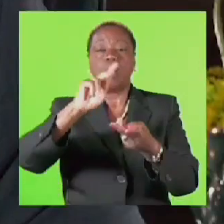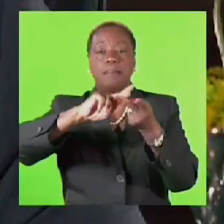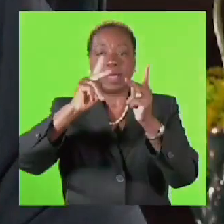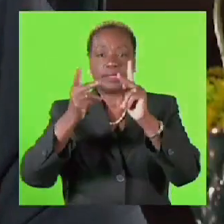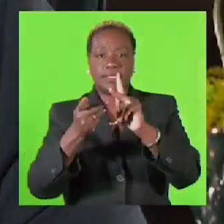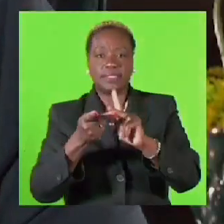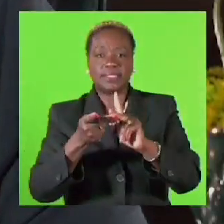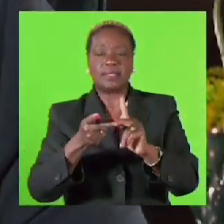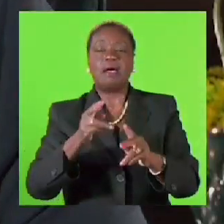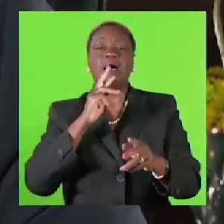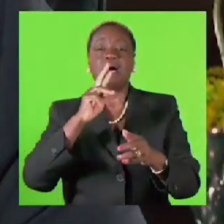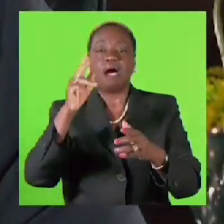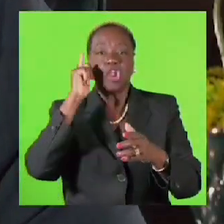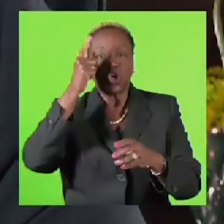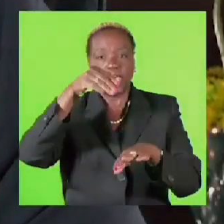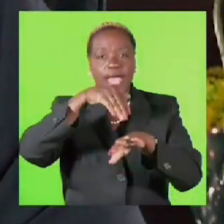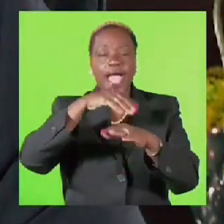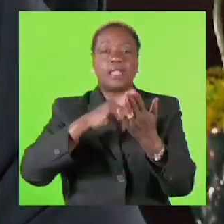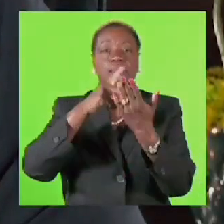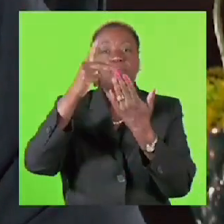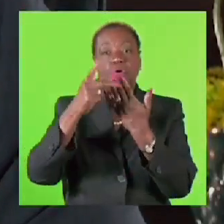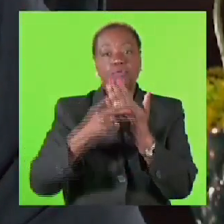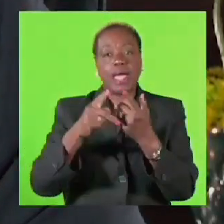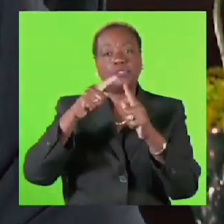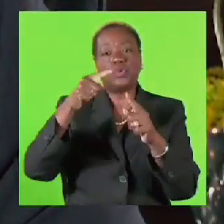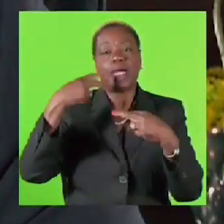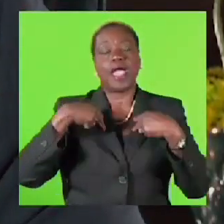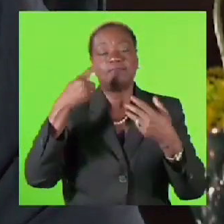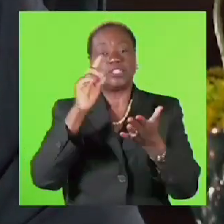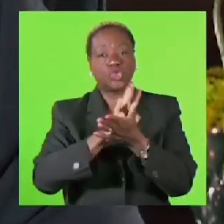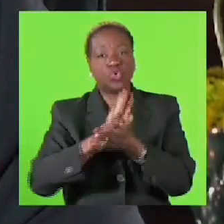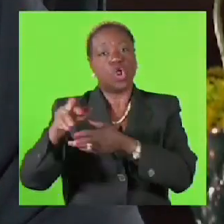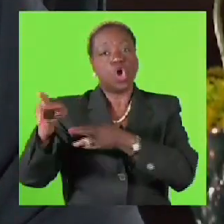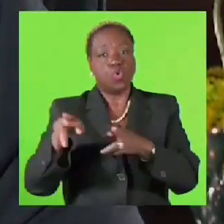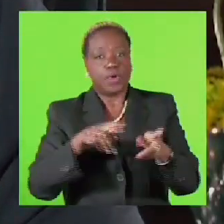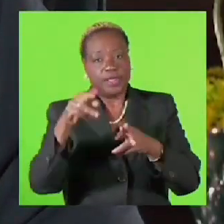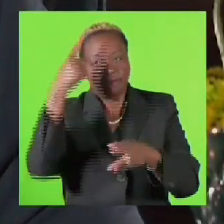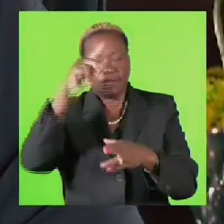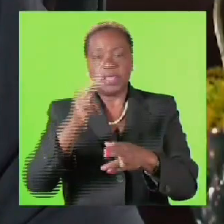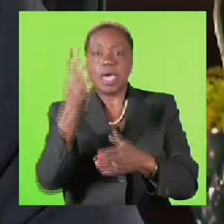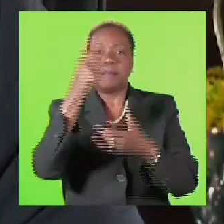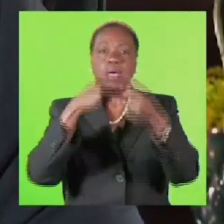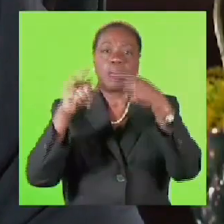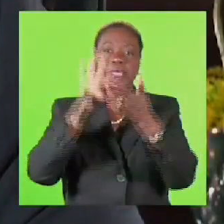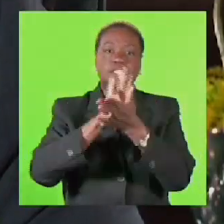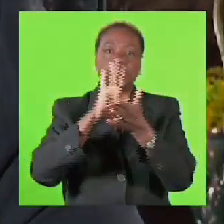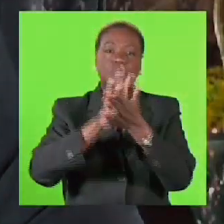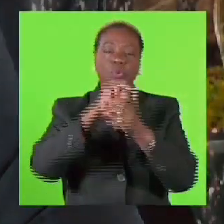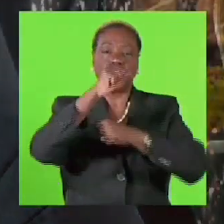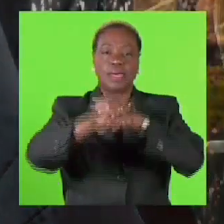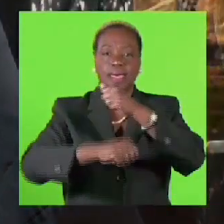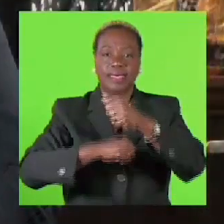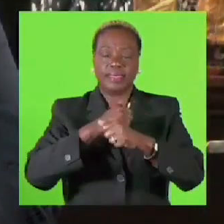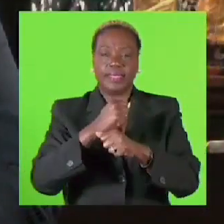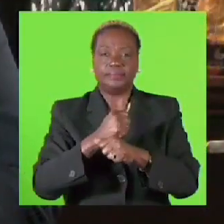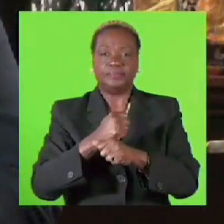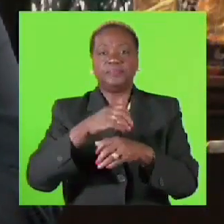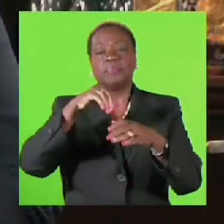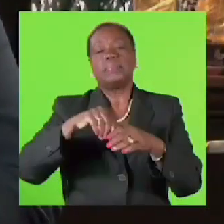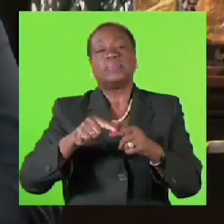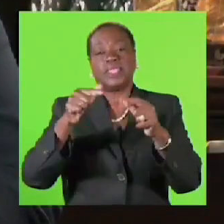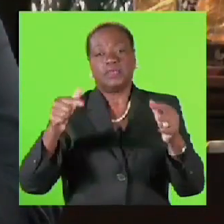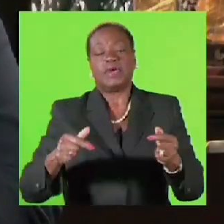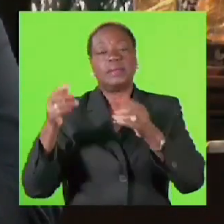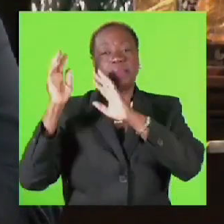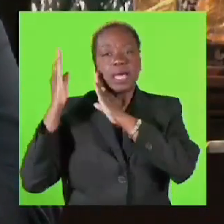partners are reviewing a program to have the school ready for the upcoming school year. In Grand